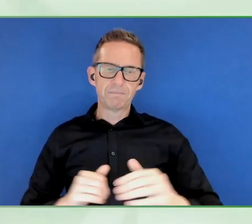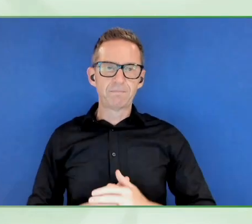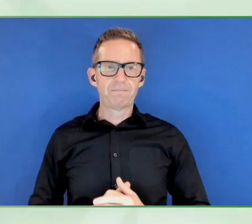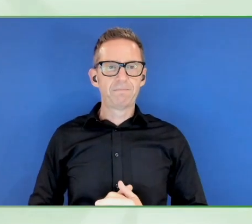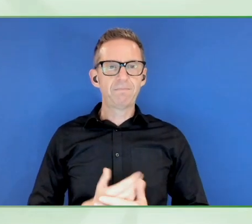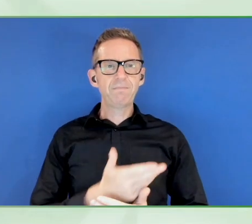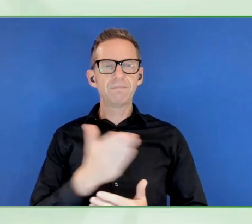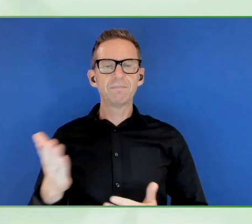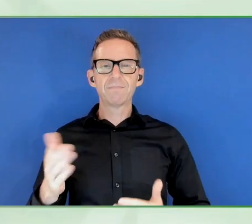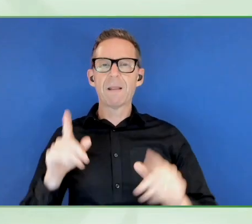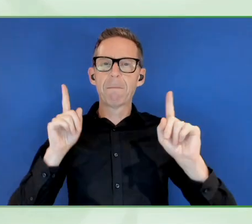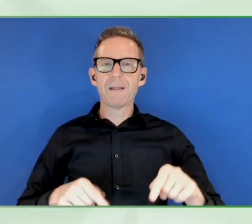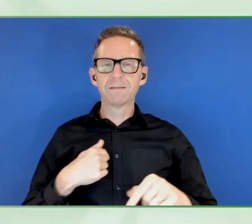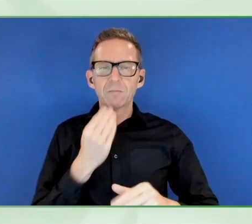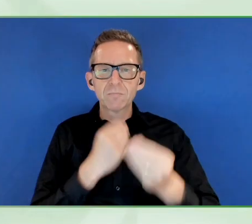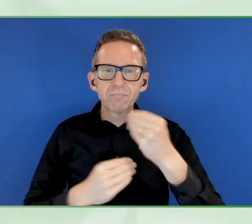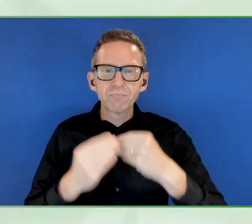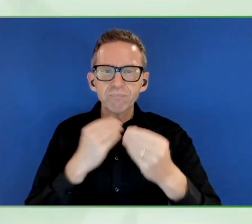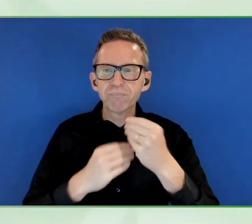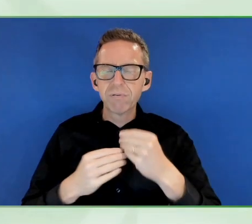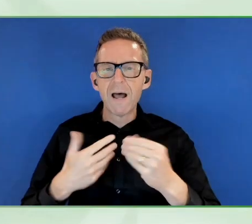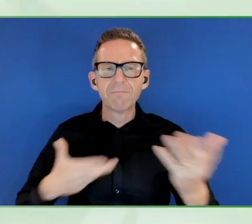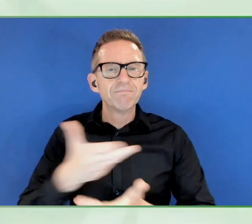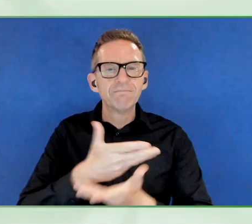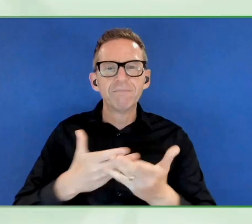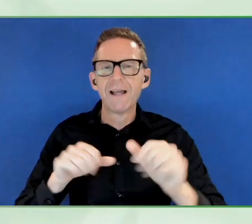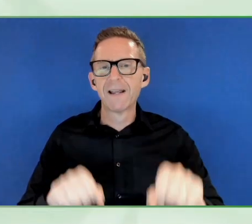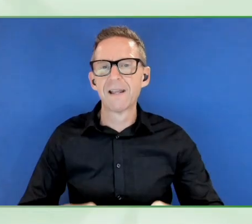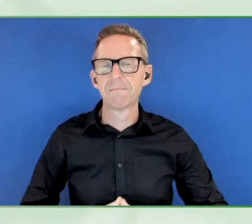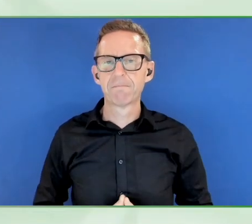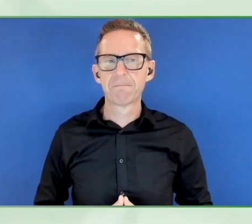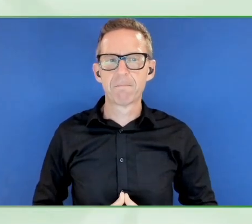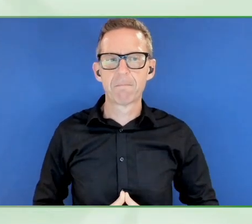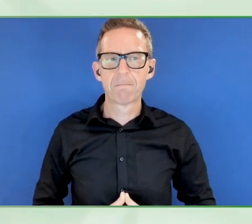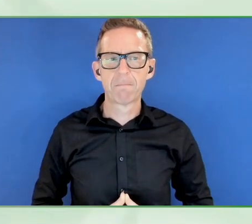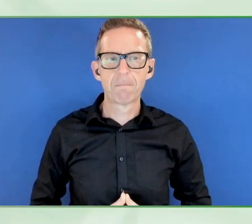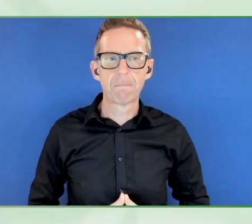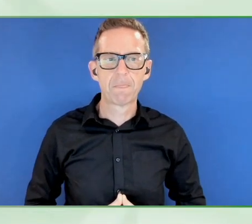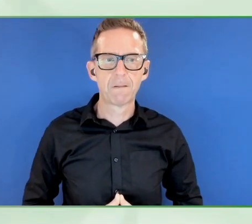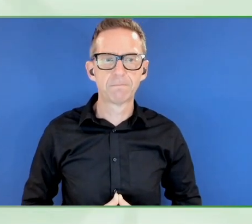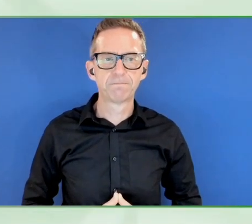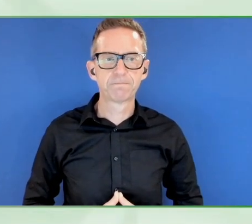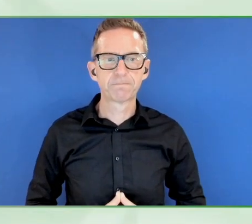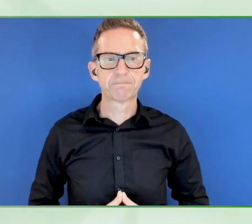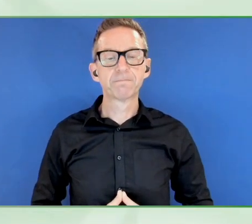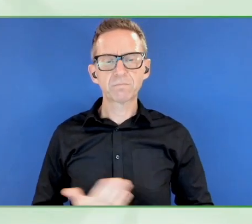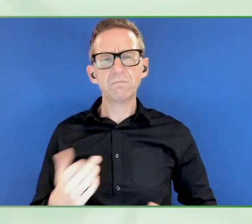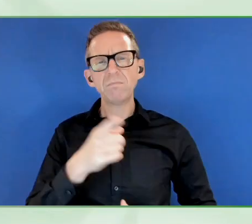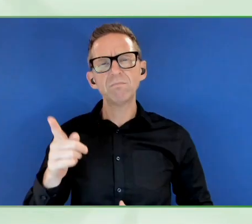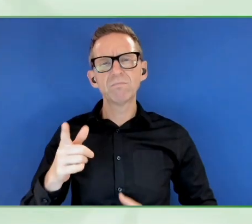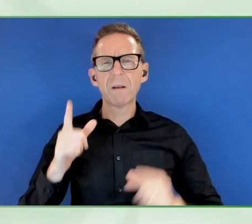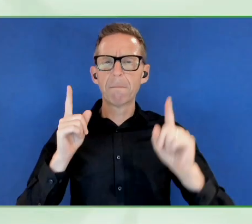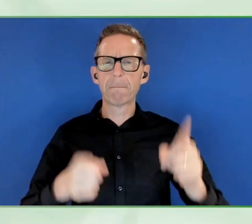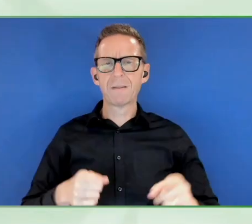lunch, definitely. And if I may, just also to remind ourselves that it's a right. So standards are